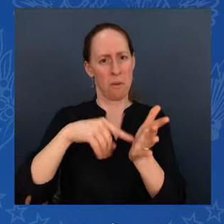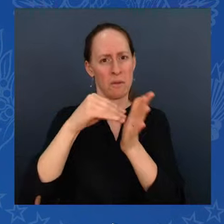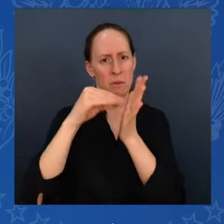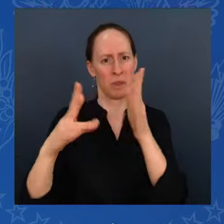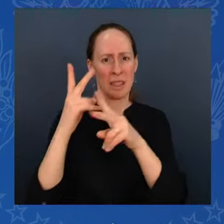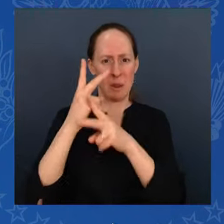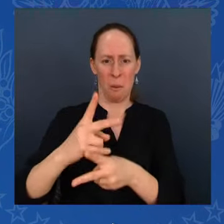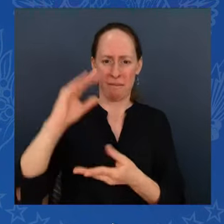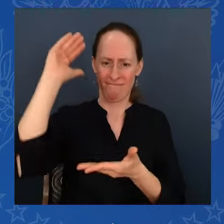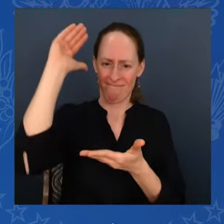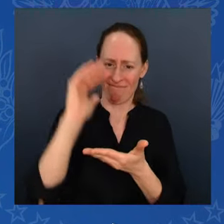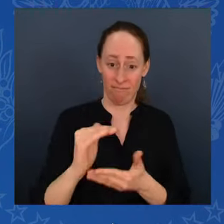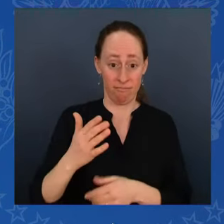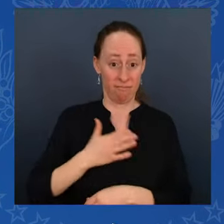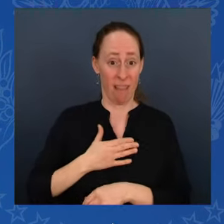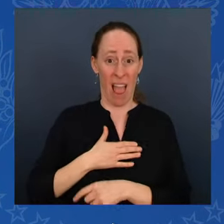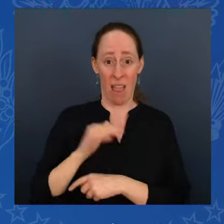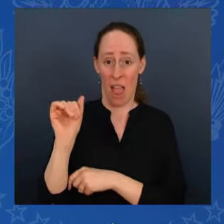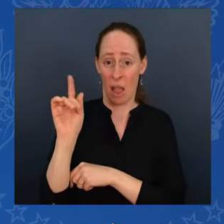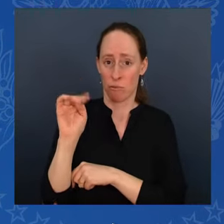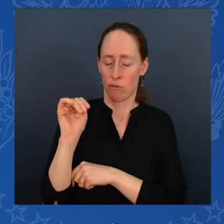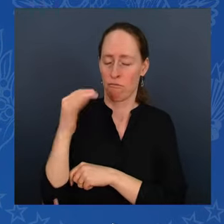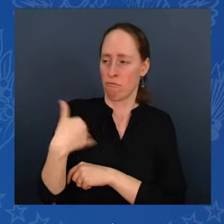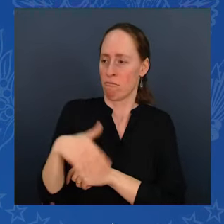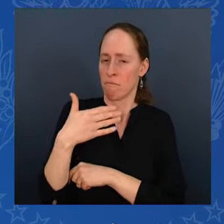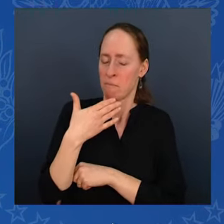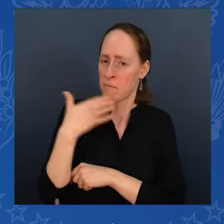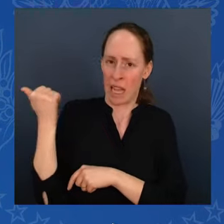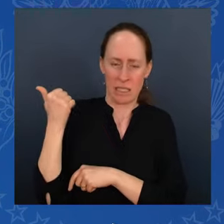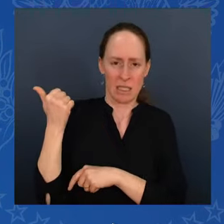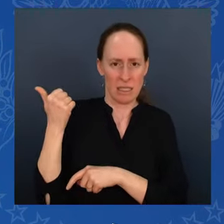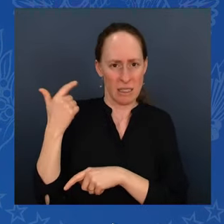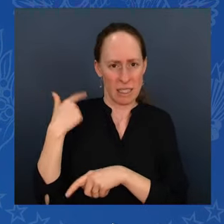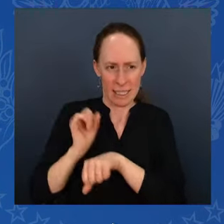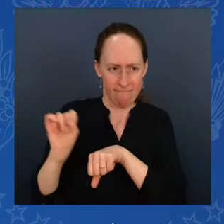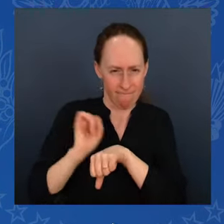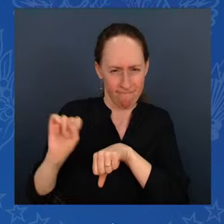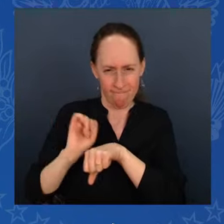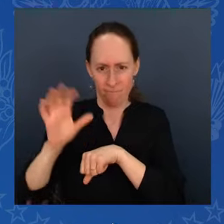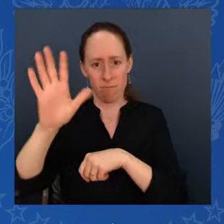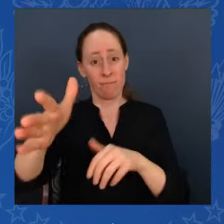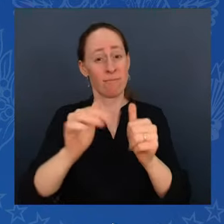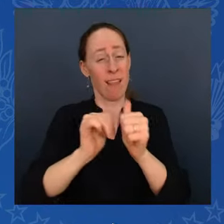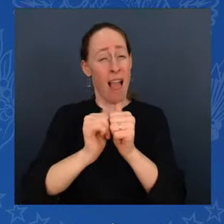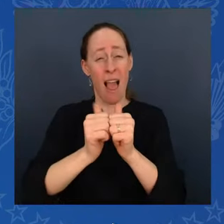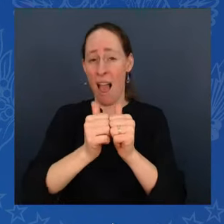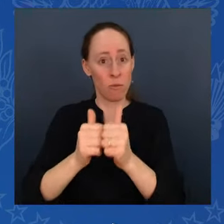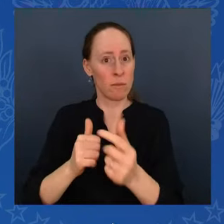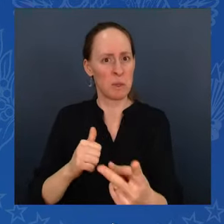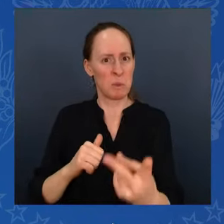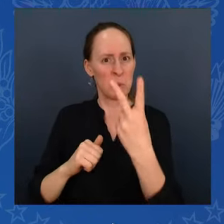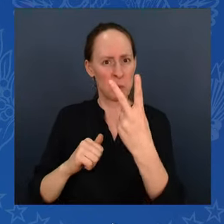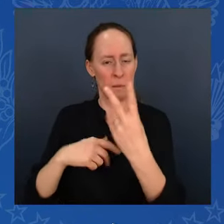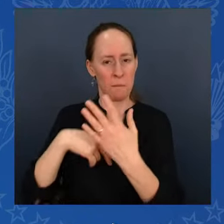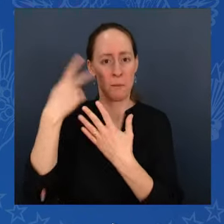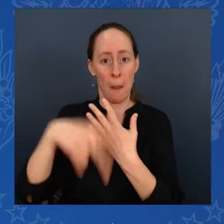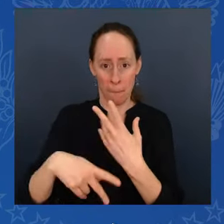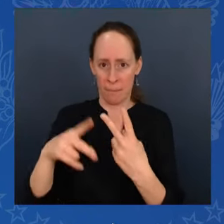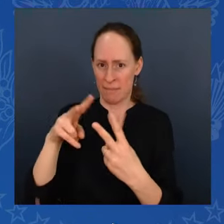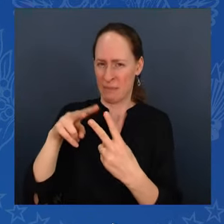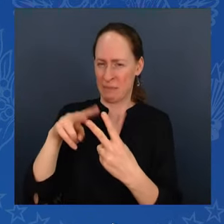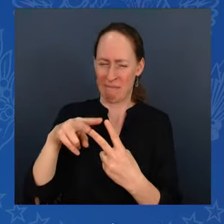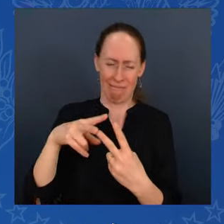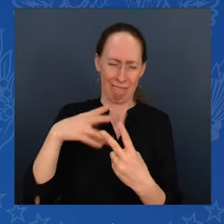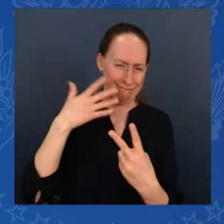We started by fixing two existing programs to get more people student debt relief than they were entitled to. First,